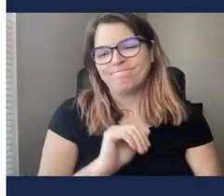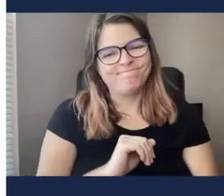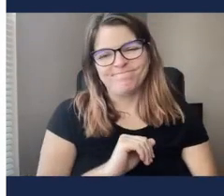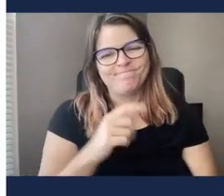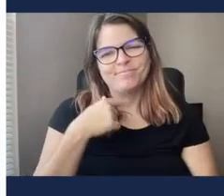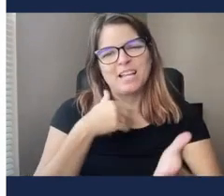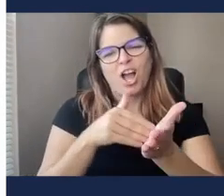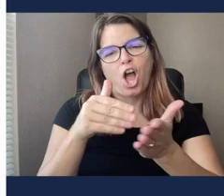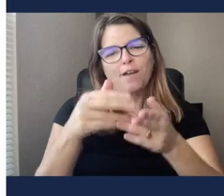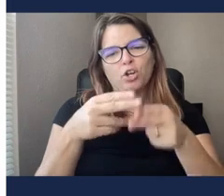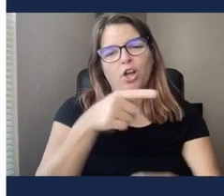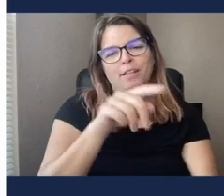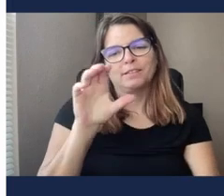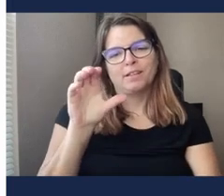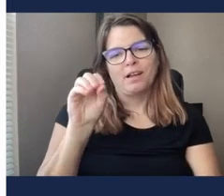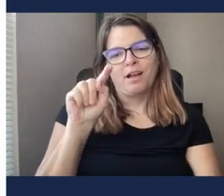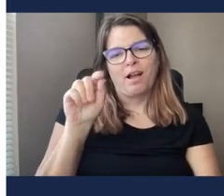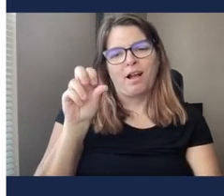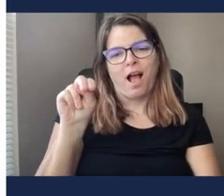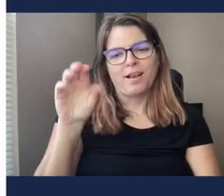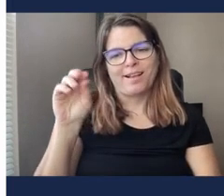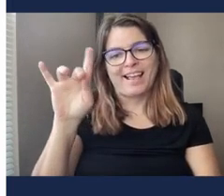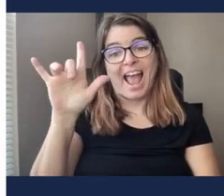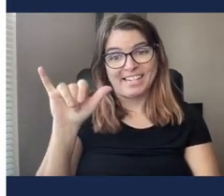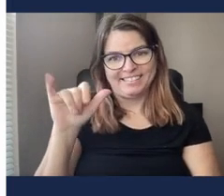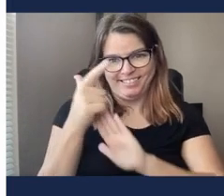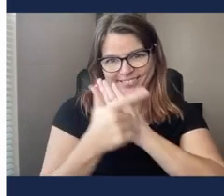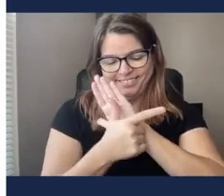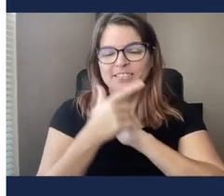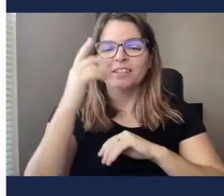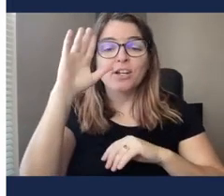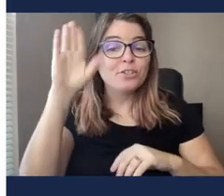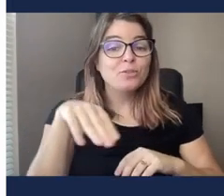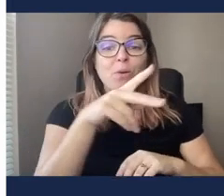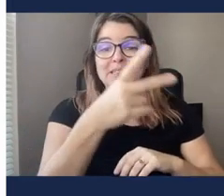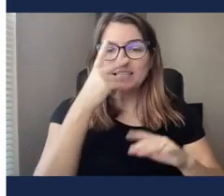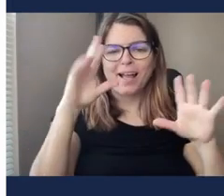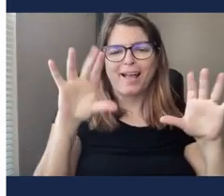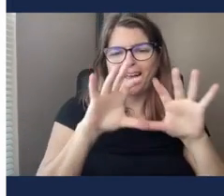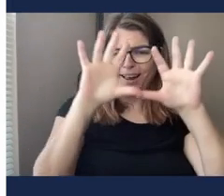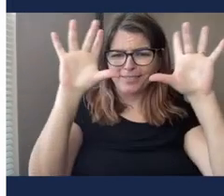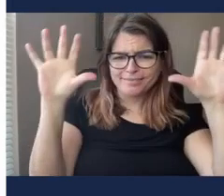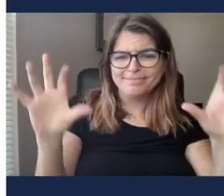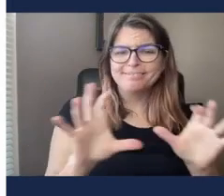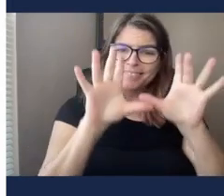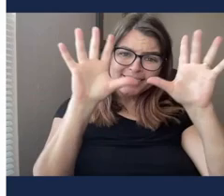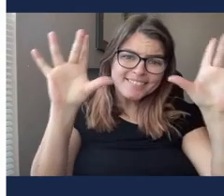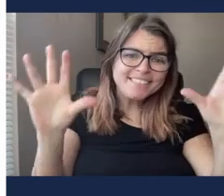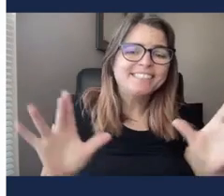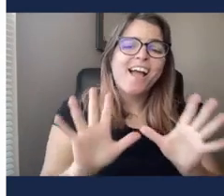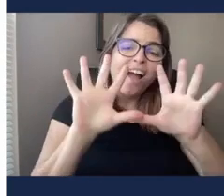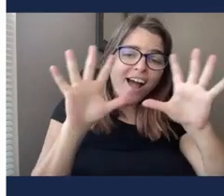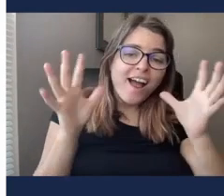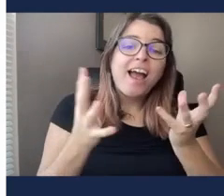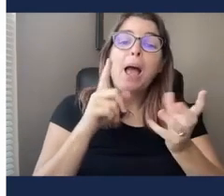the cotton candy doctrine, because despite all of this very highfalutin rhetoric, when you